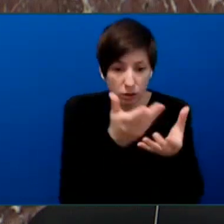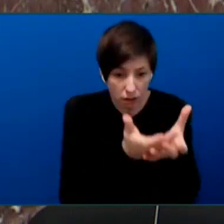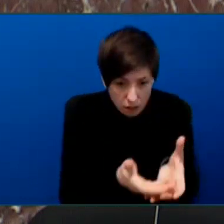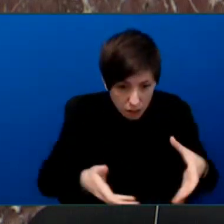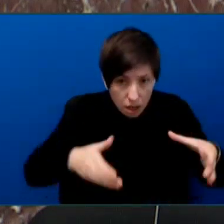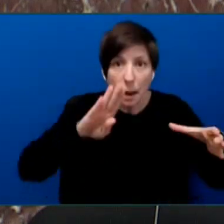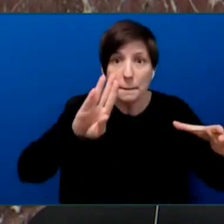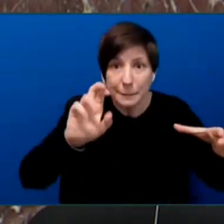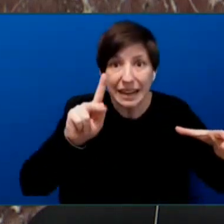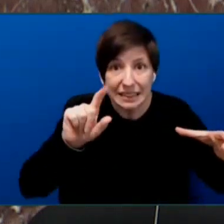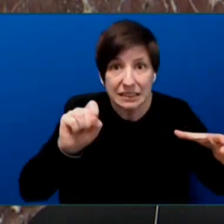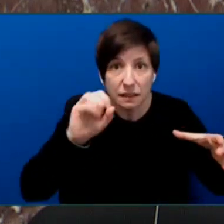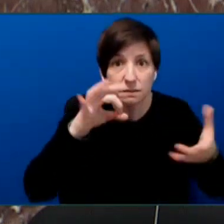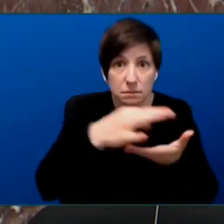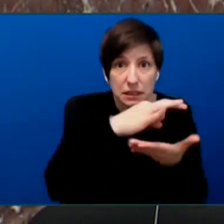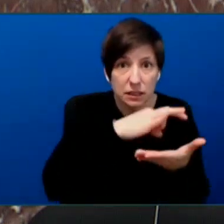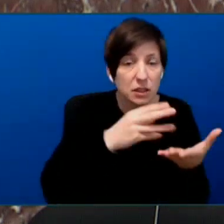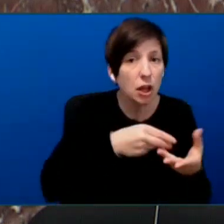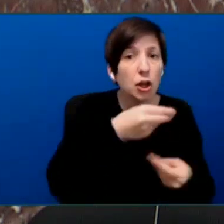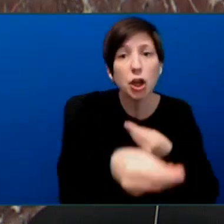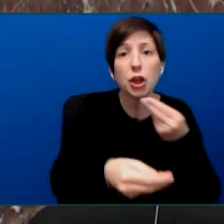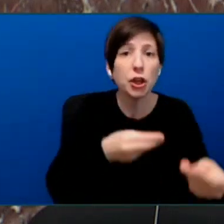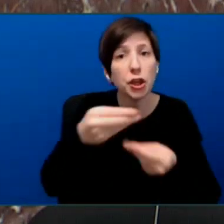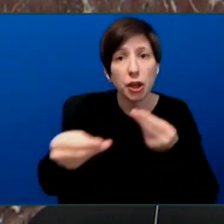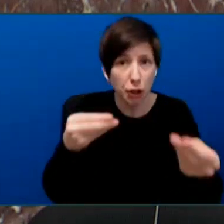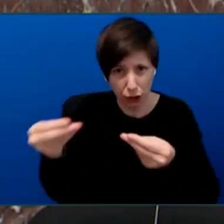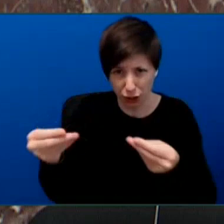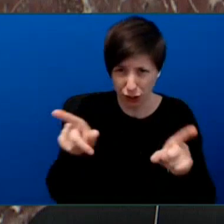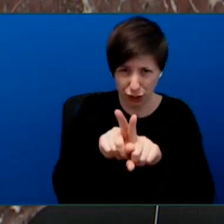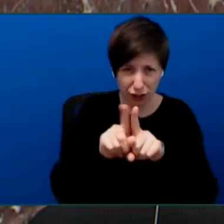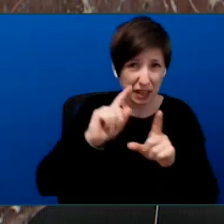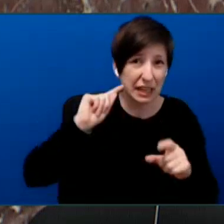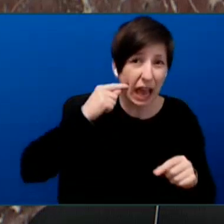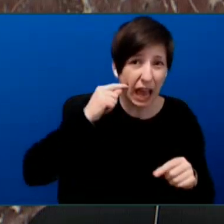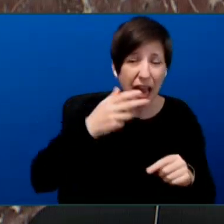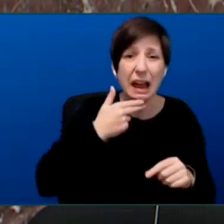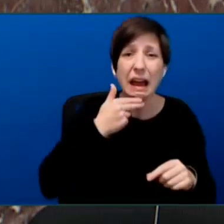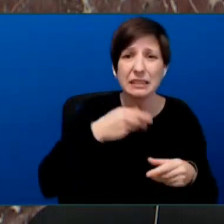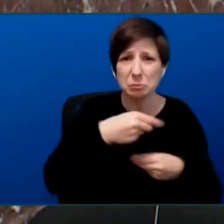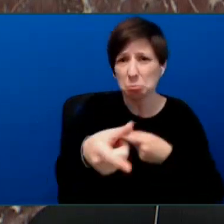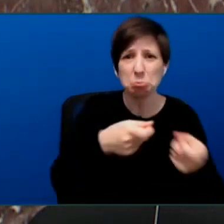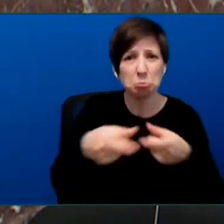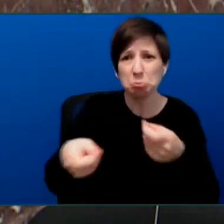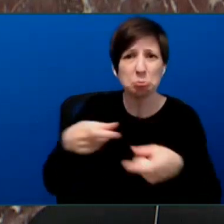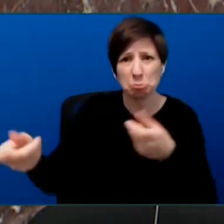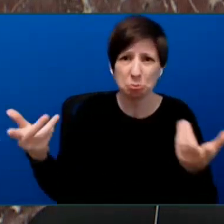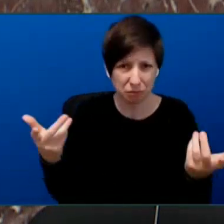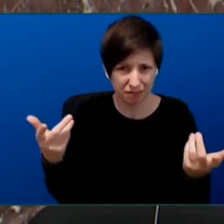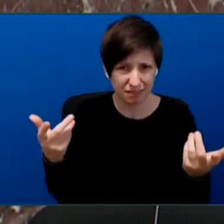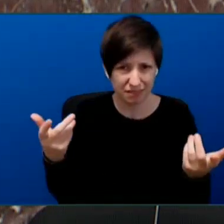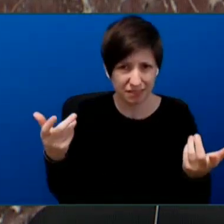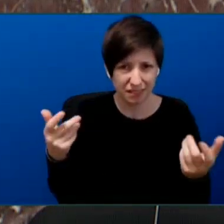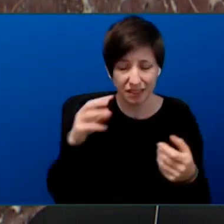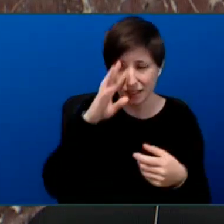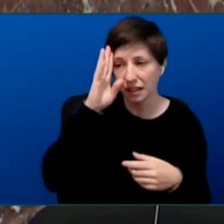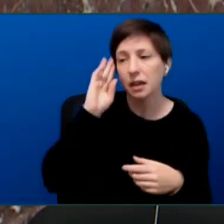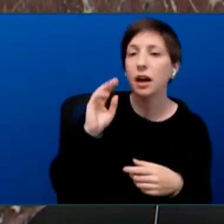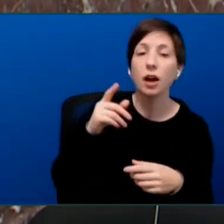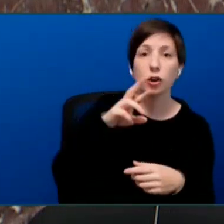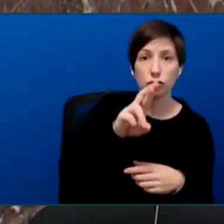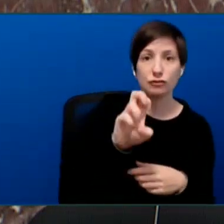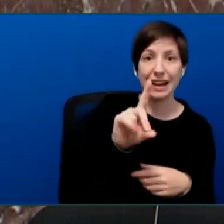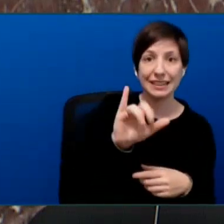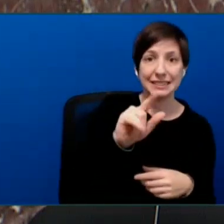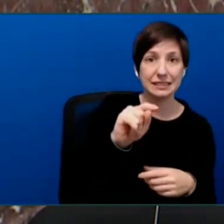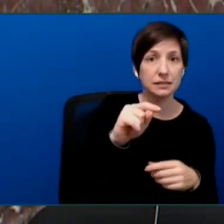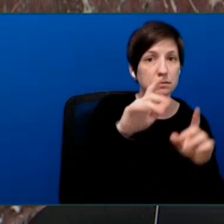handing them out like candy and throwing them around like TikToks. Reddit users openly discuss